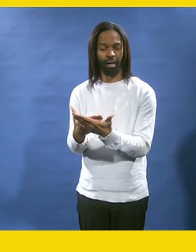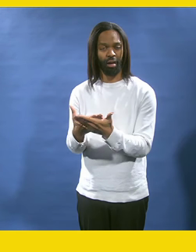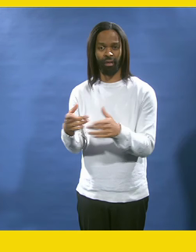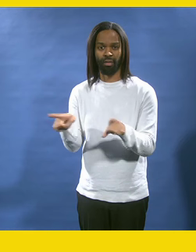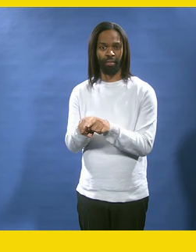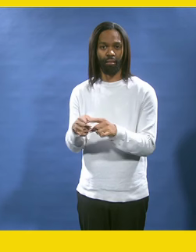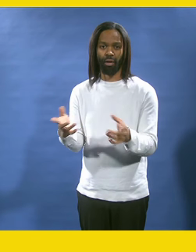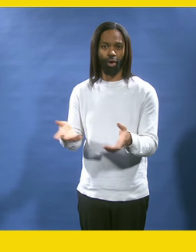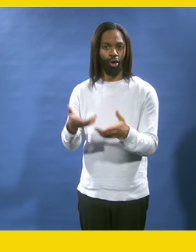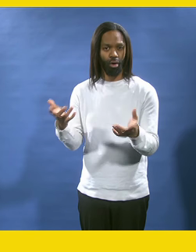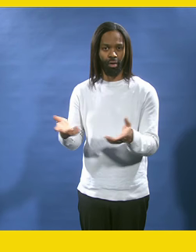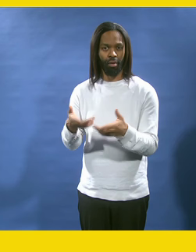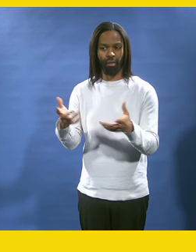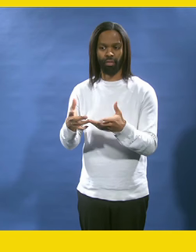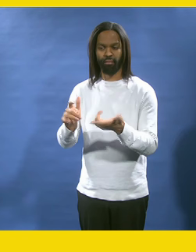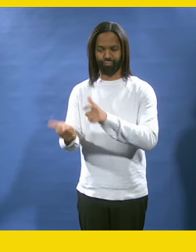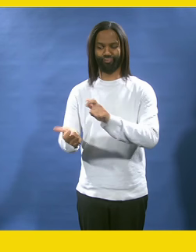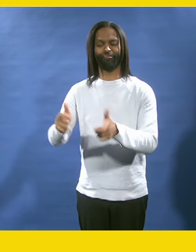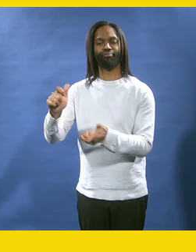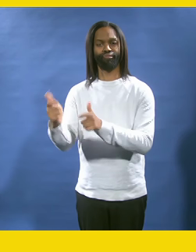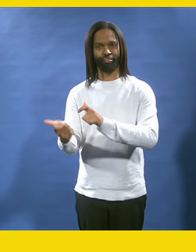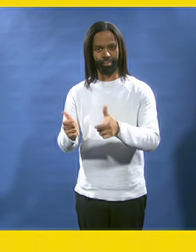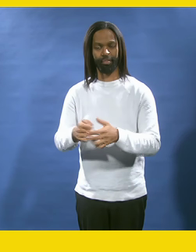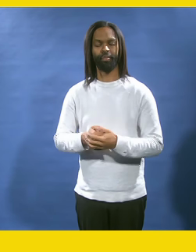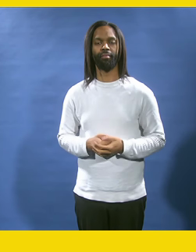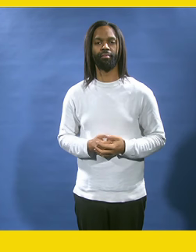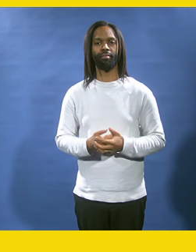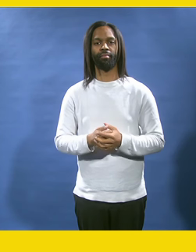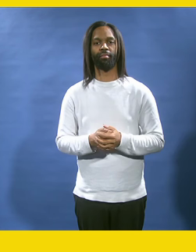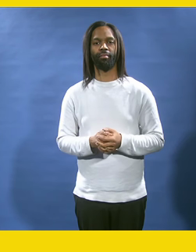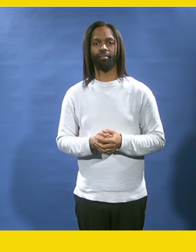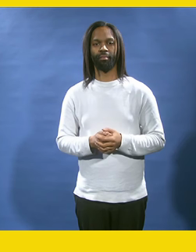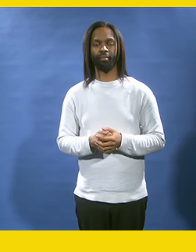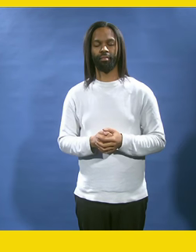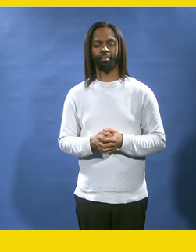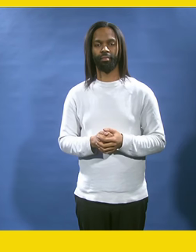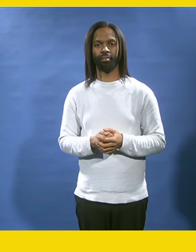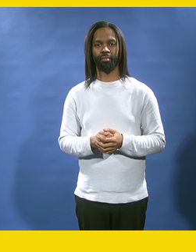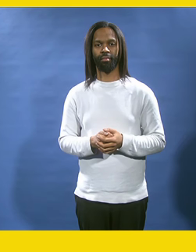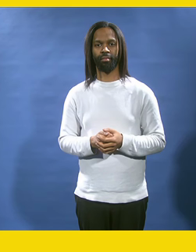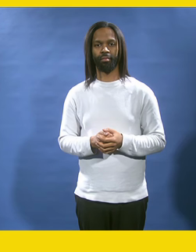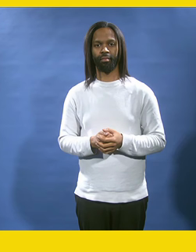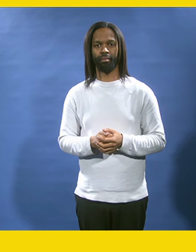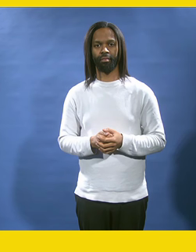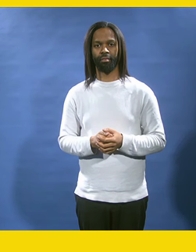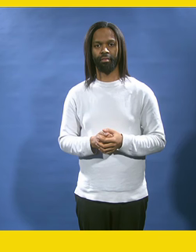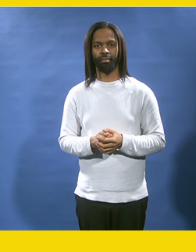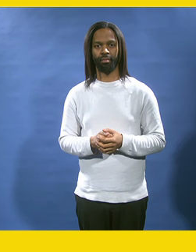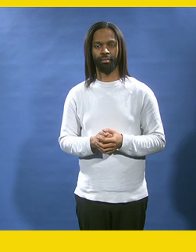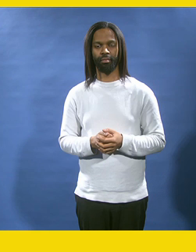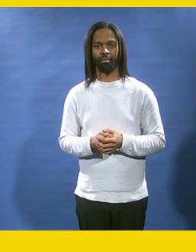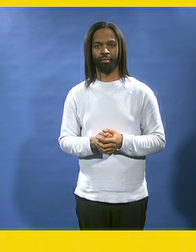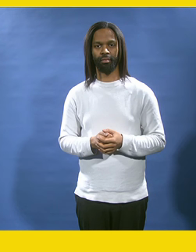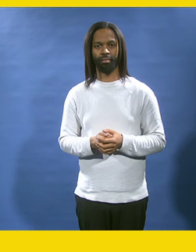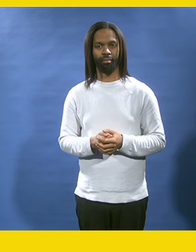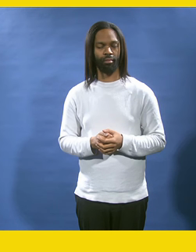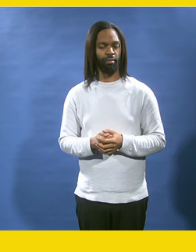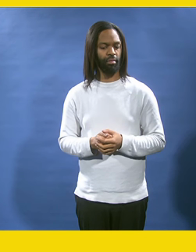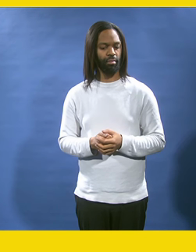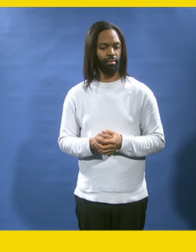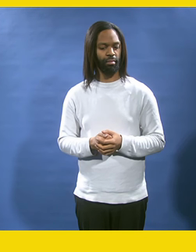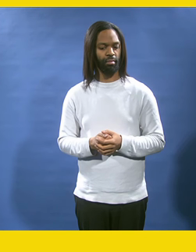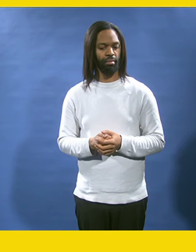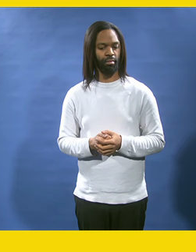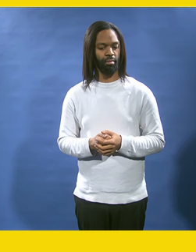departments, banned academic thesis in Uzbek, and arrest Uzbek activists, both men and women.